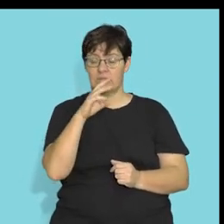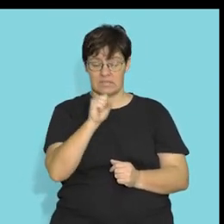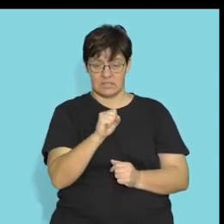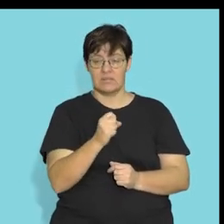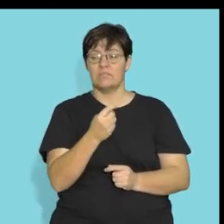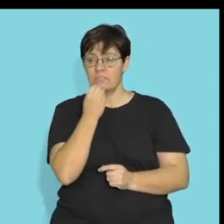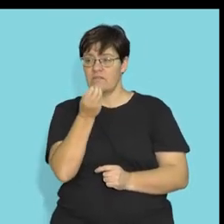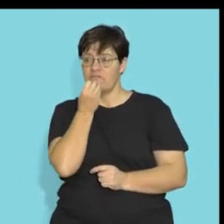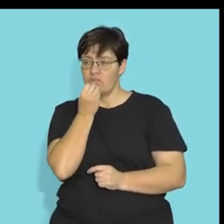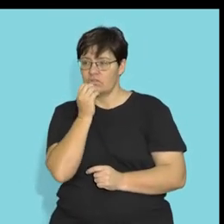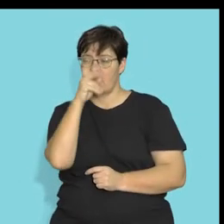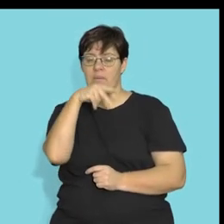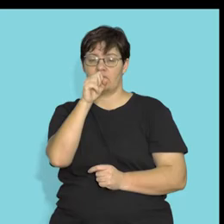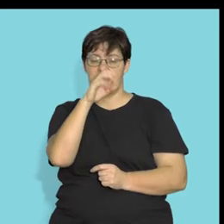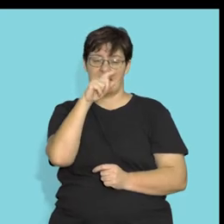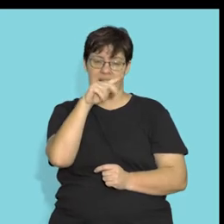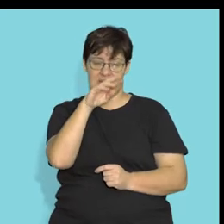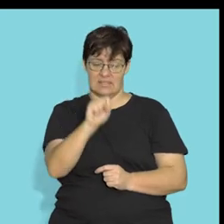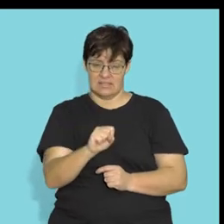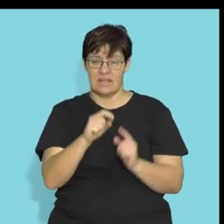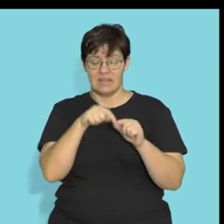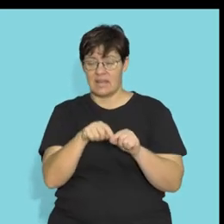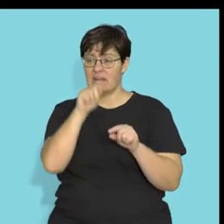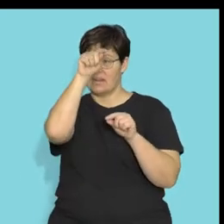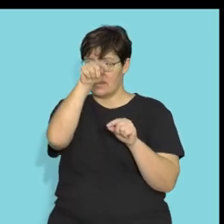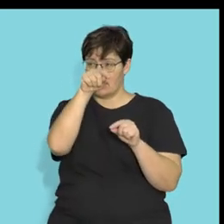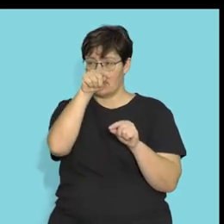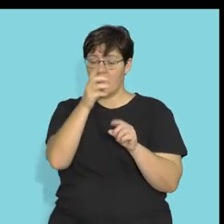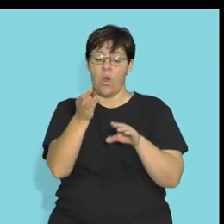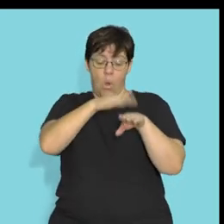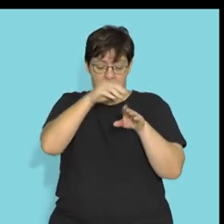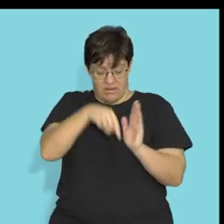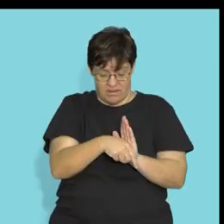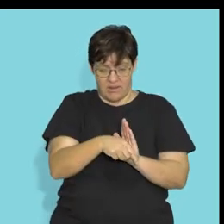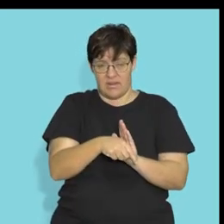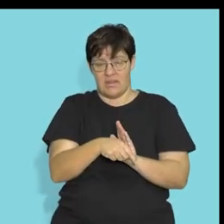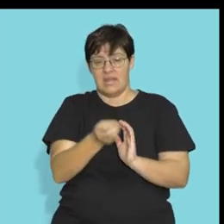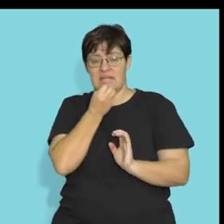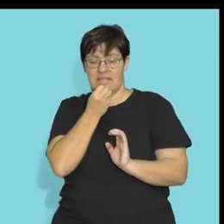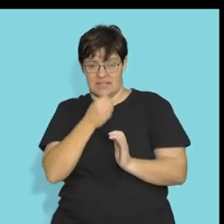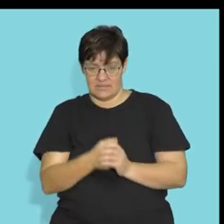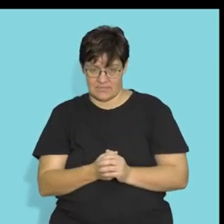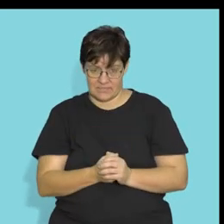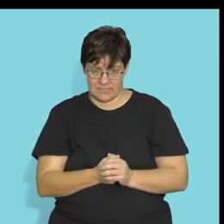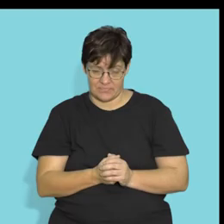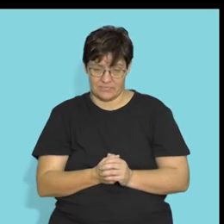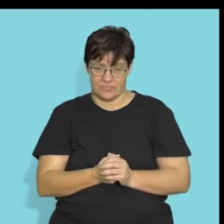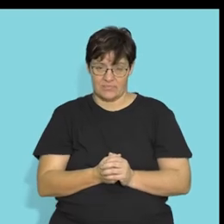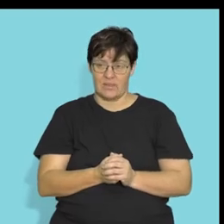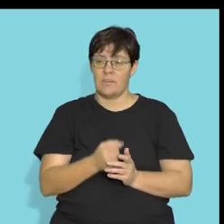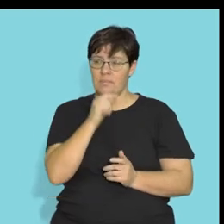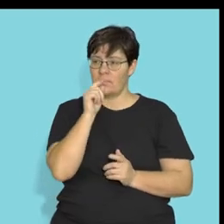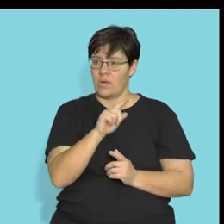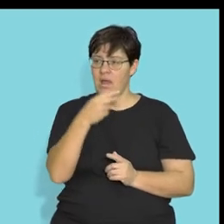food to the parasites. And in turn, we have parasites that feed off these parasites and refer to them as